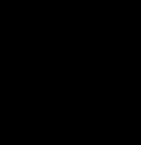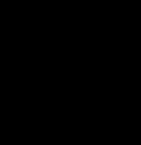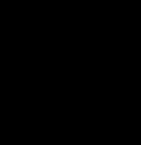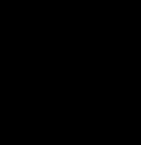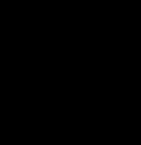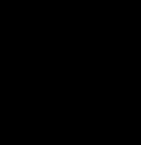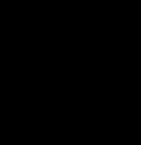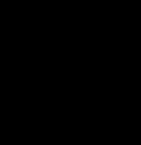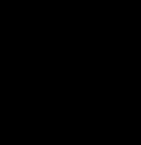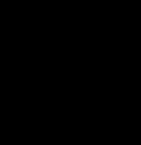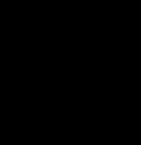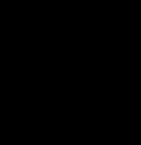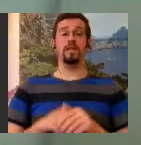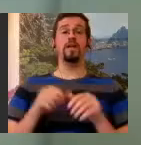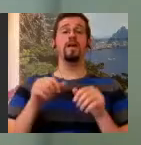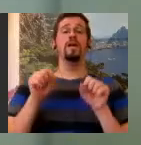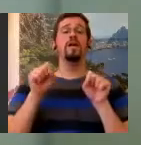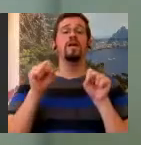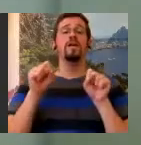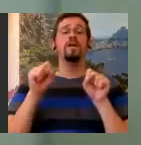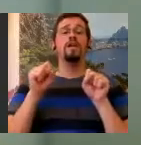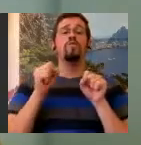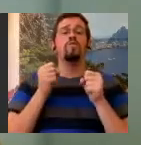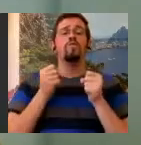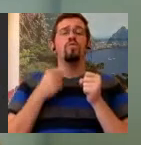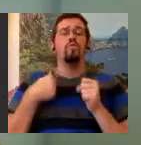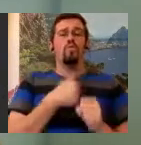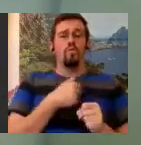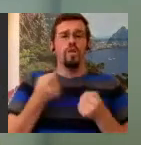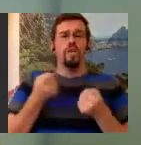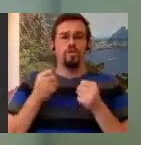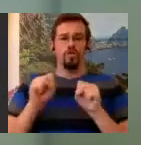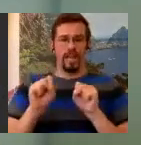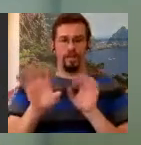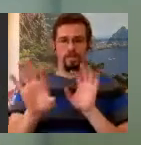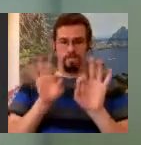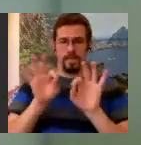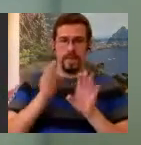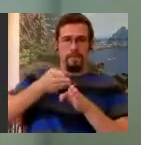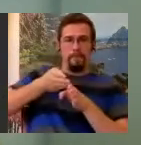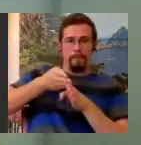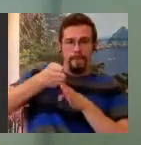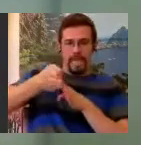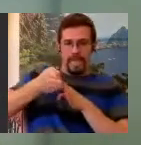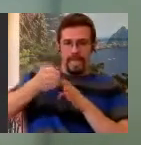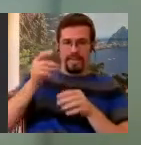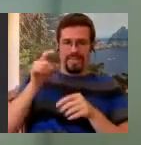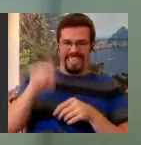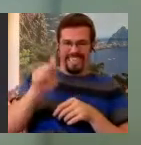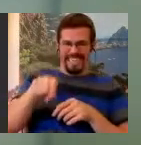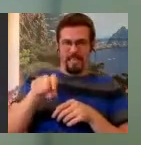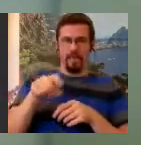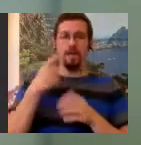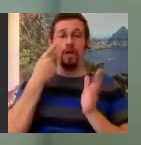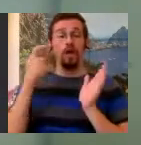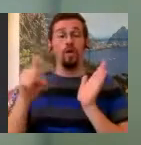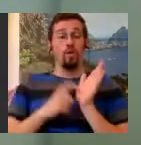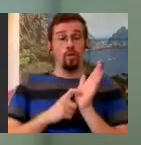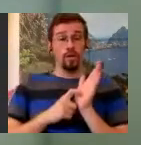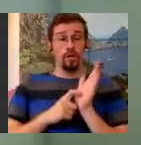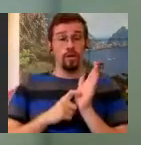Okay, you can see which are the main elements on the interface. You can notice that